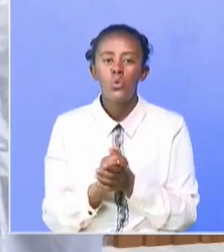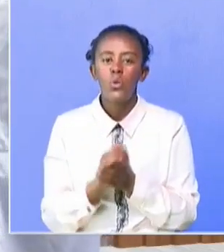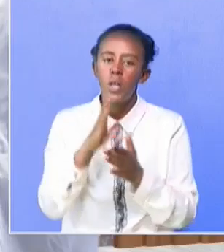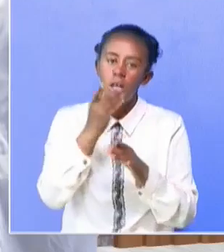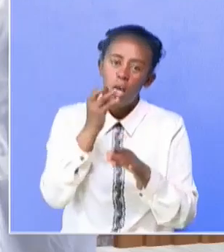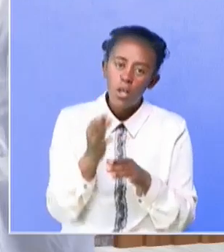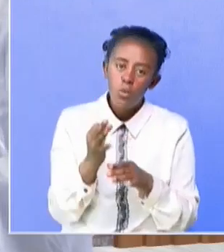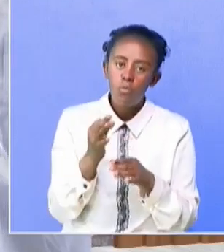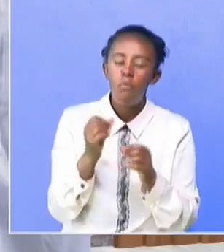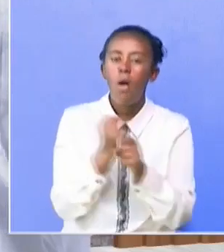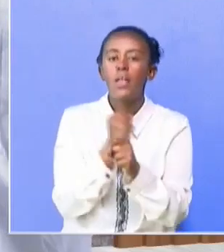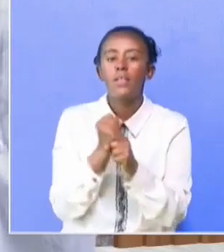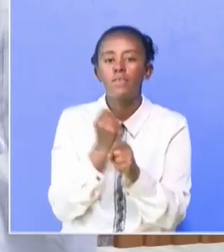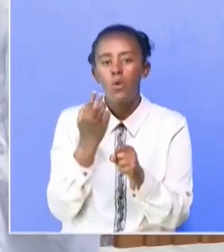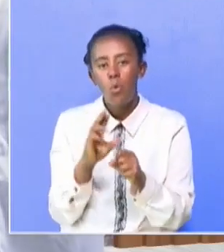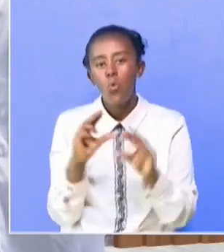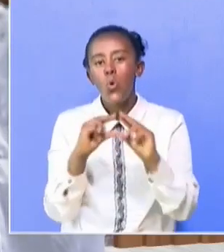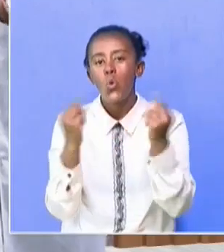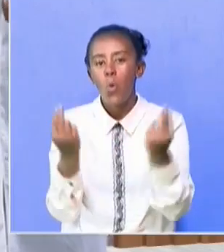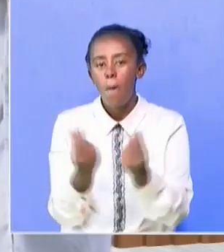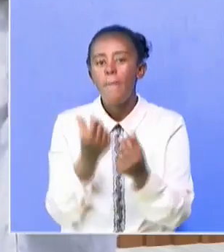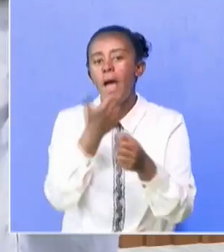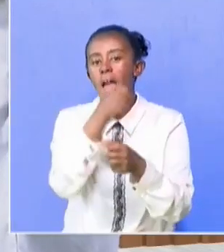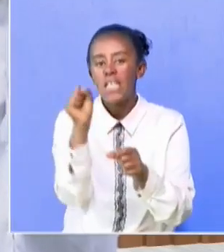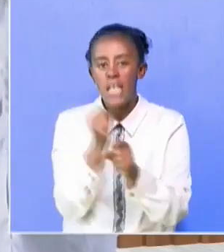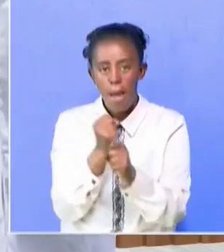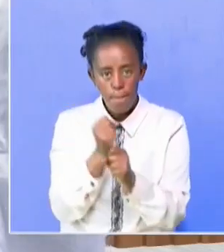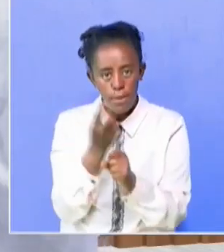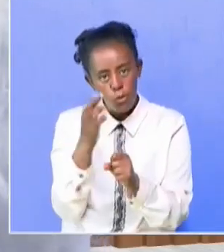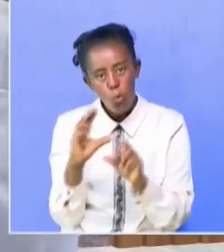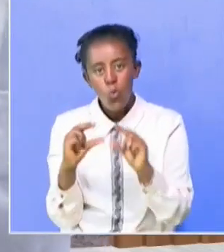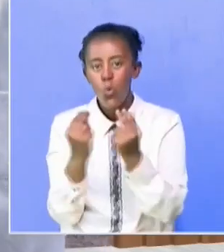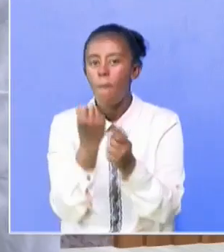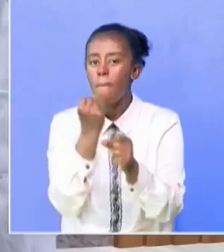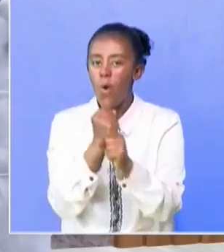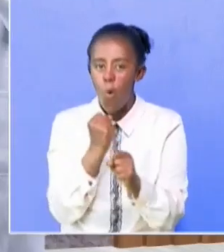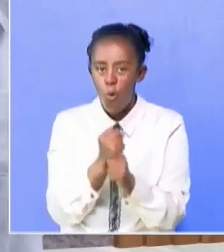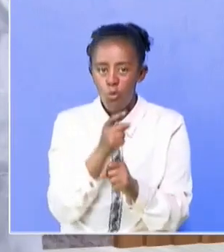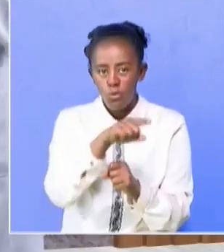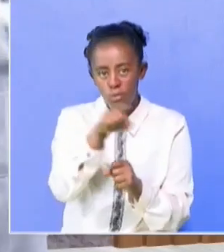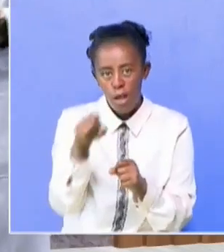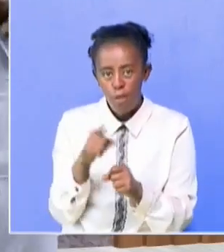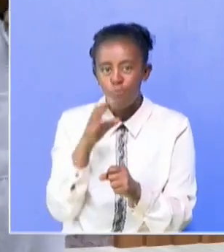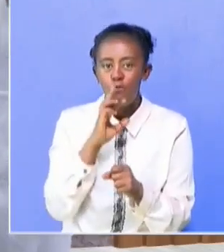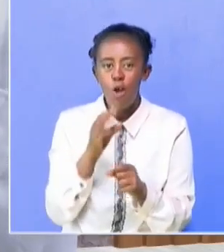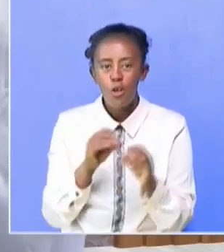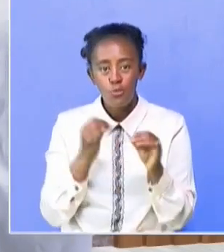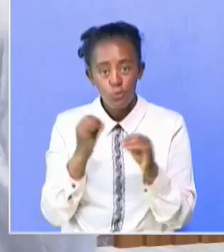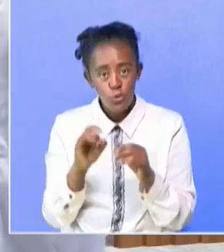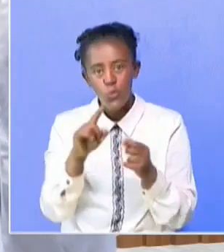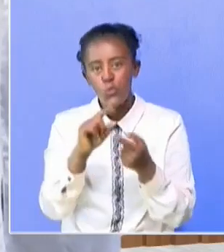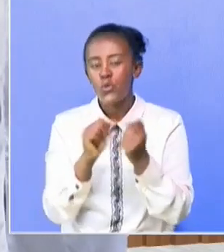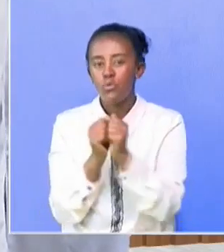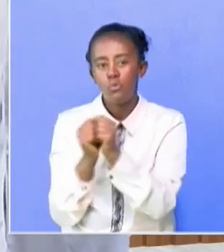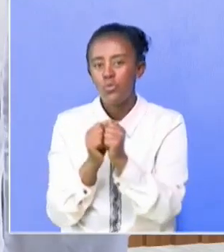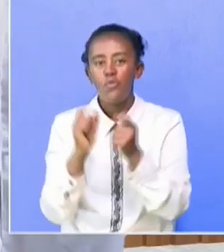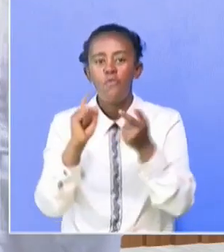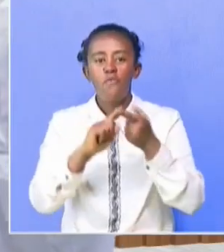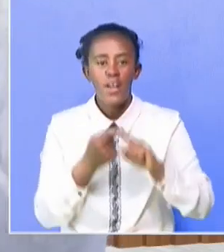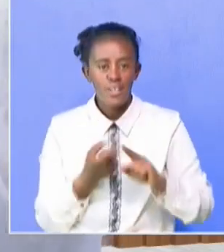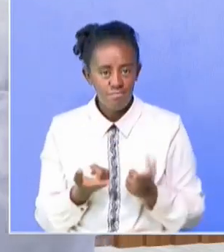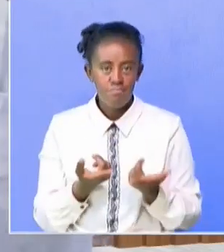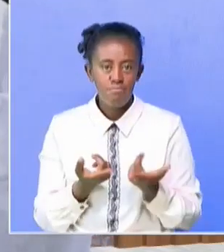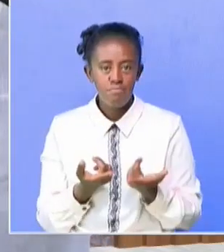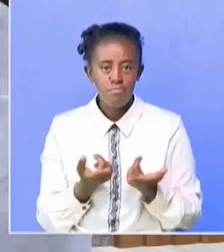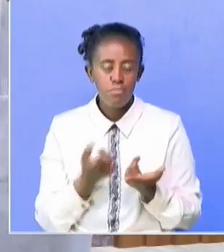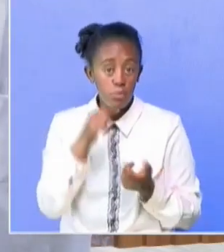kind of activity or group assignment or group work that you are doing with your friends. That's